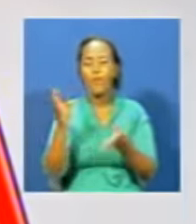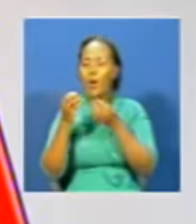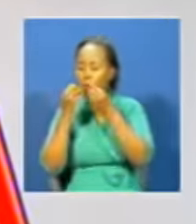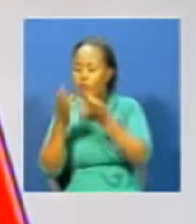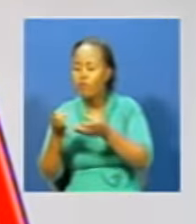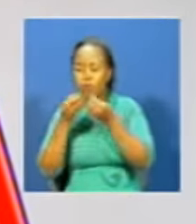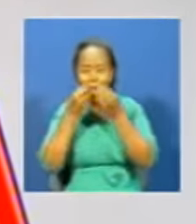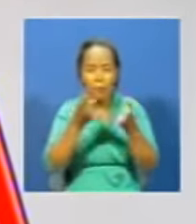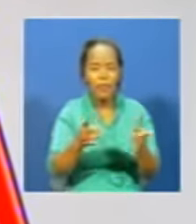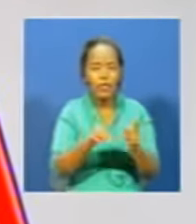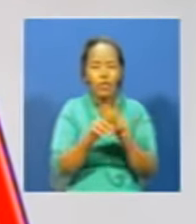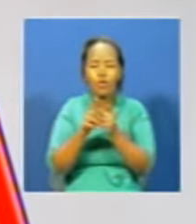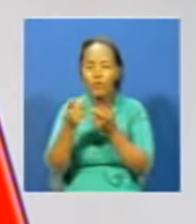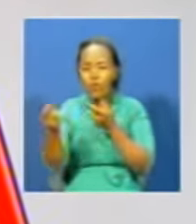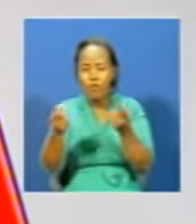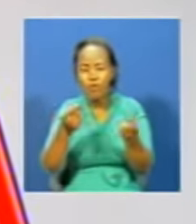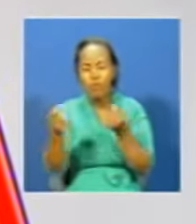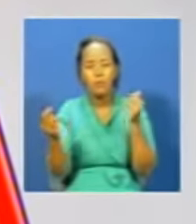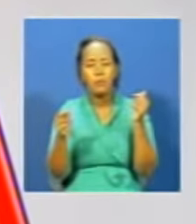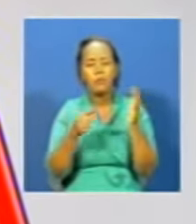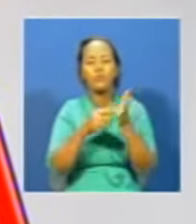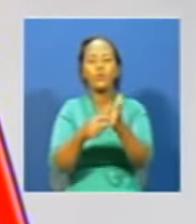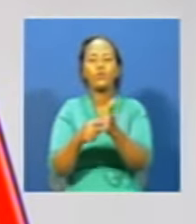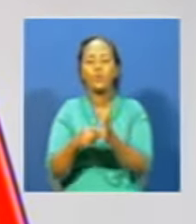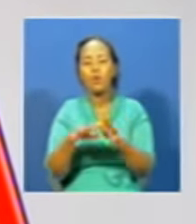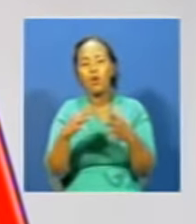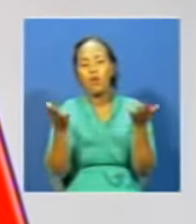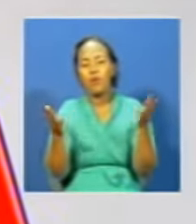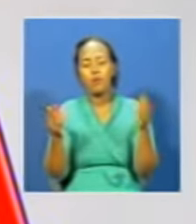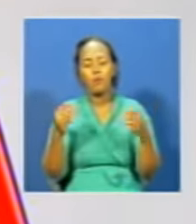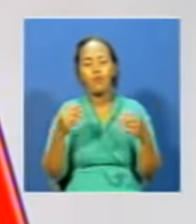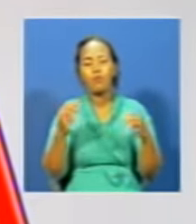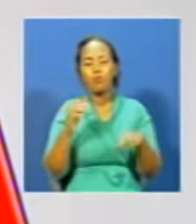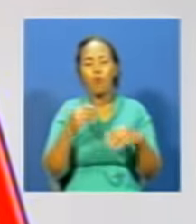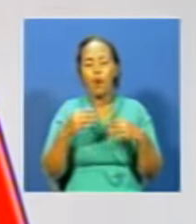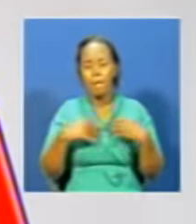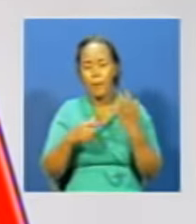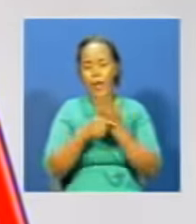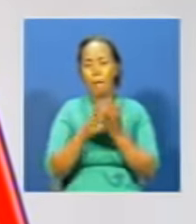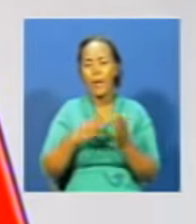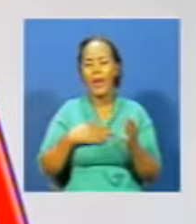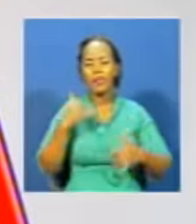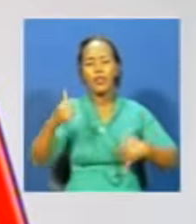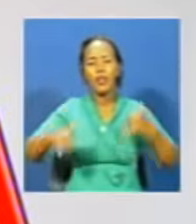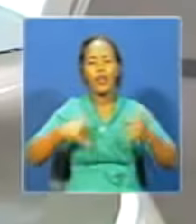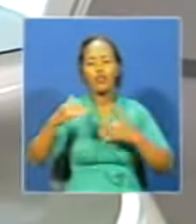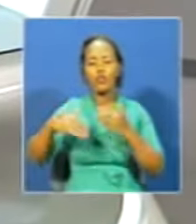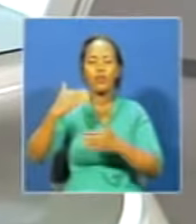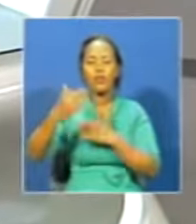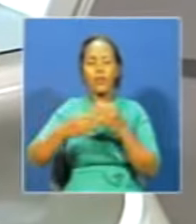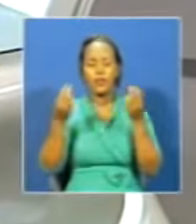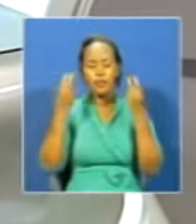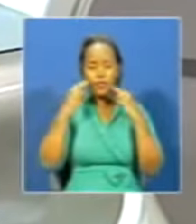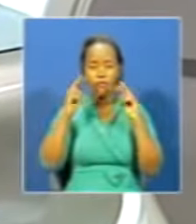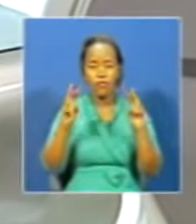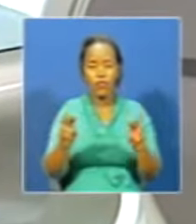as a few features. Oh, well, that does it for me tonight. I'm Richard Munga. Do enjoy the rest of your viewing.